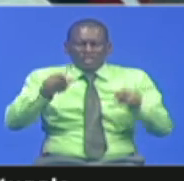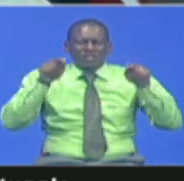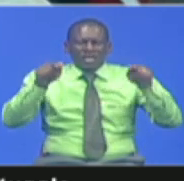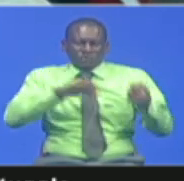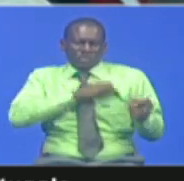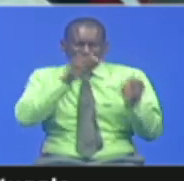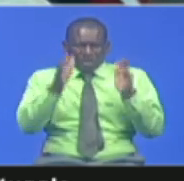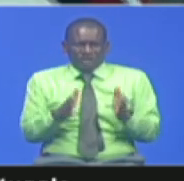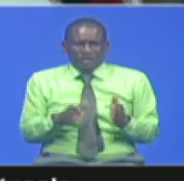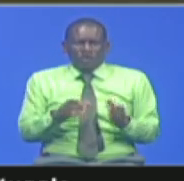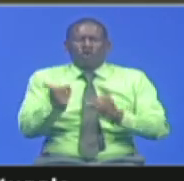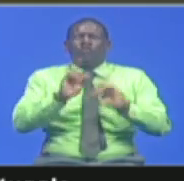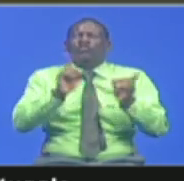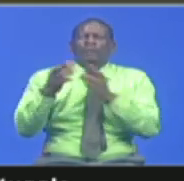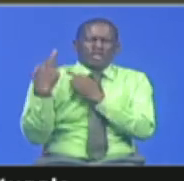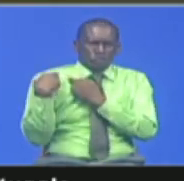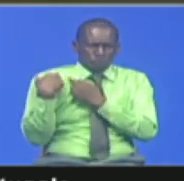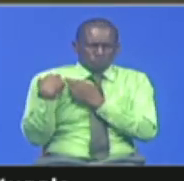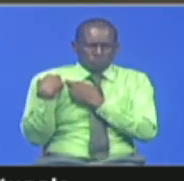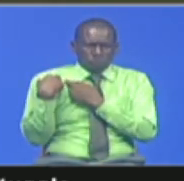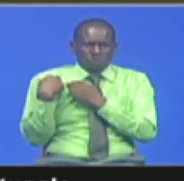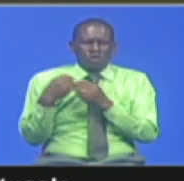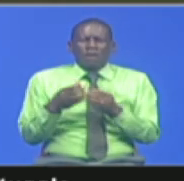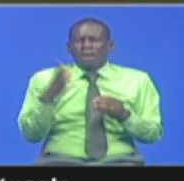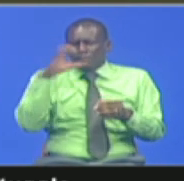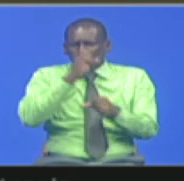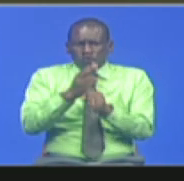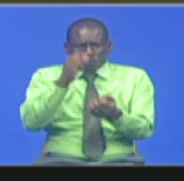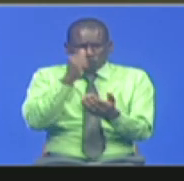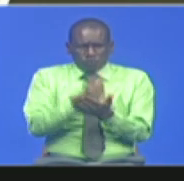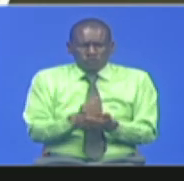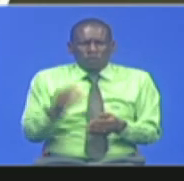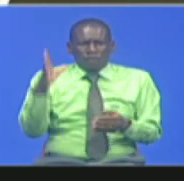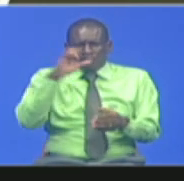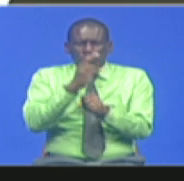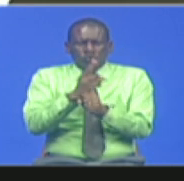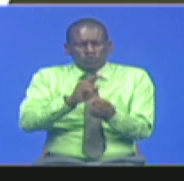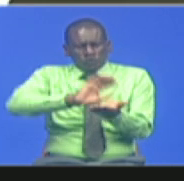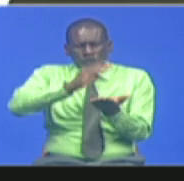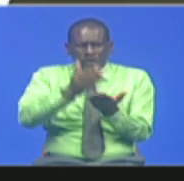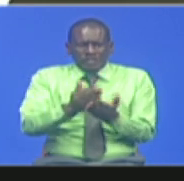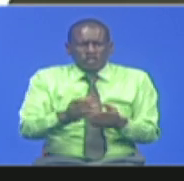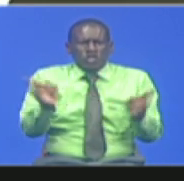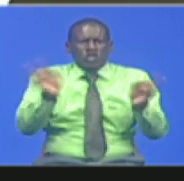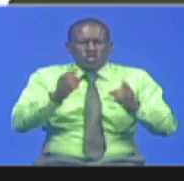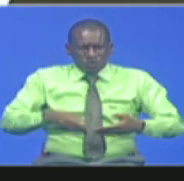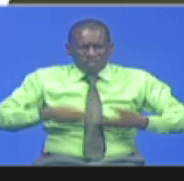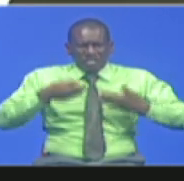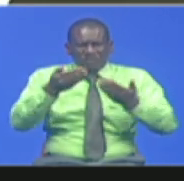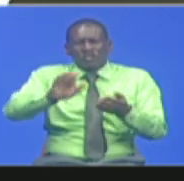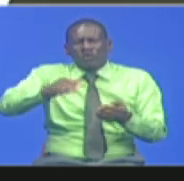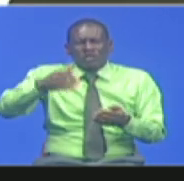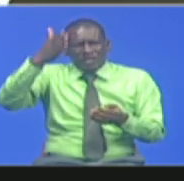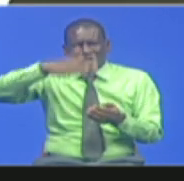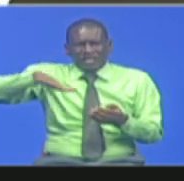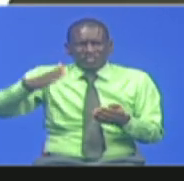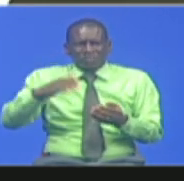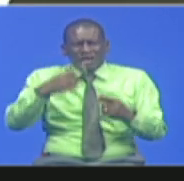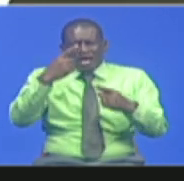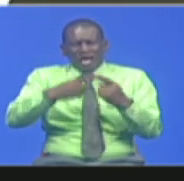governor of irresponsibility, abuse of office, misappropriation of funds, failure to submit to the county assembly an